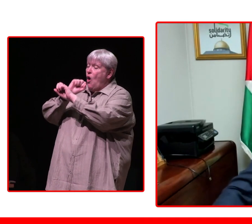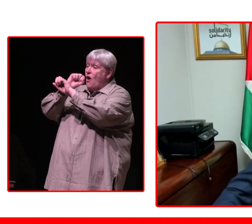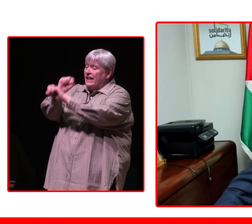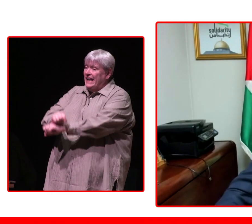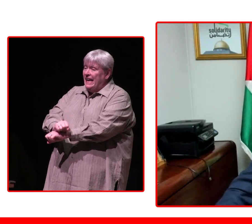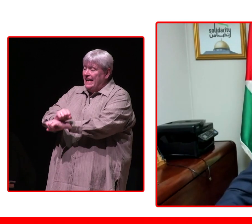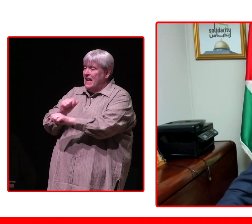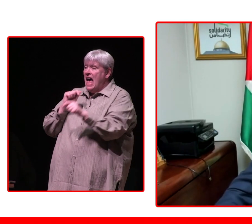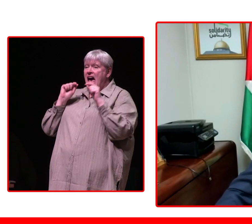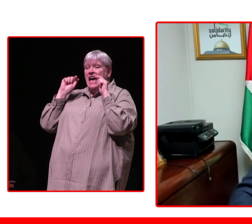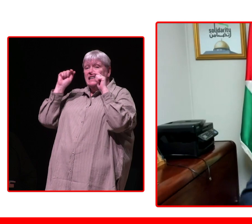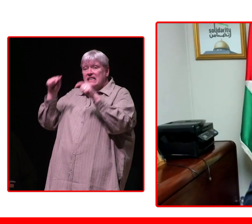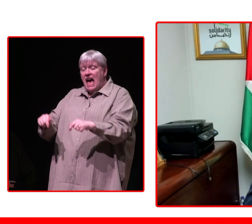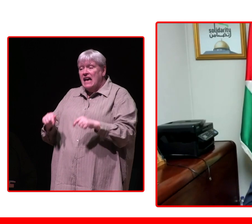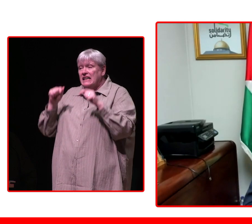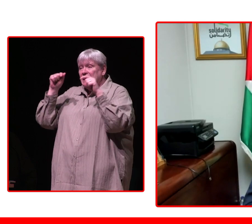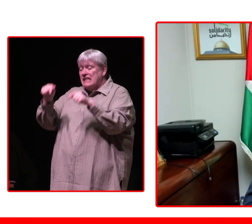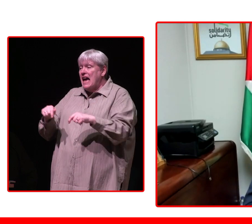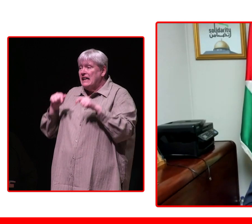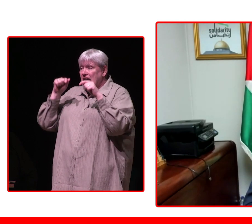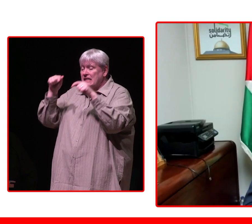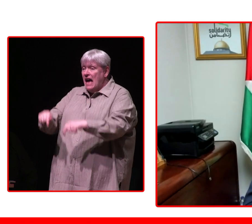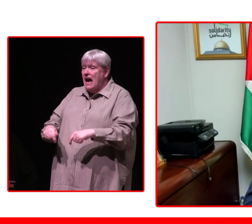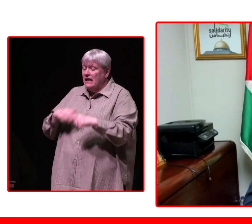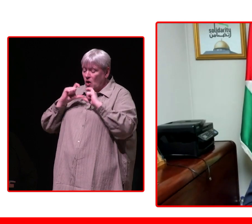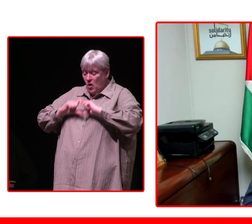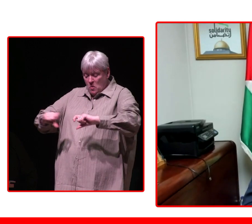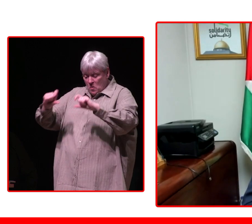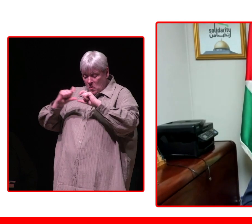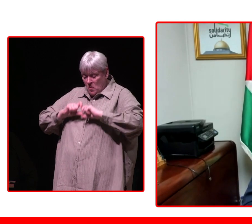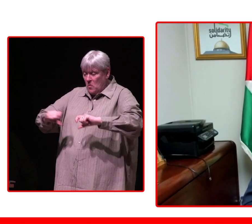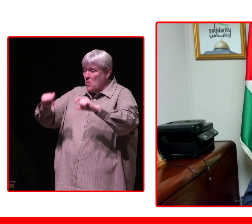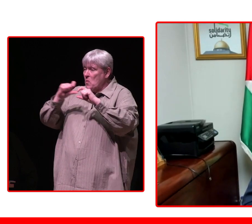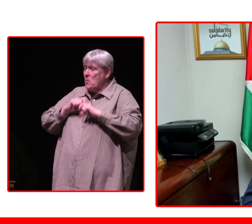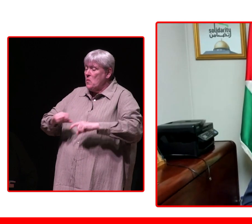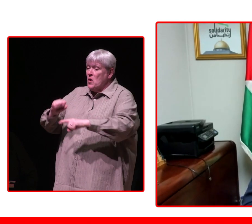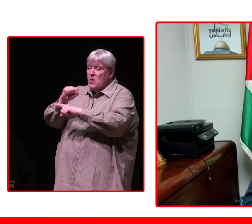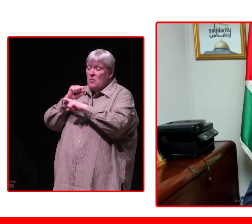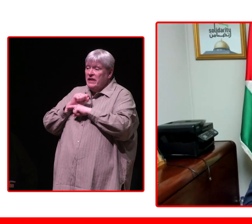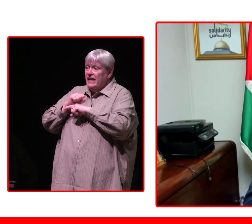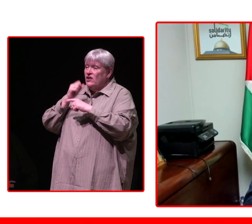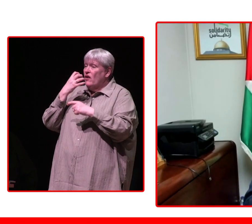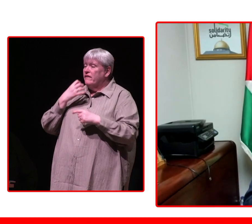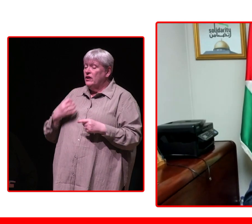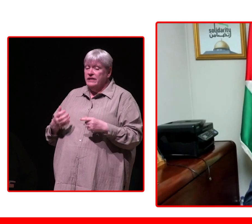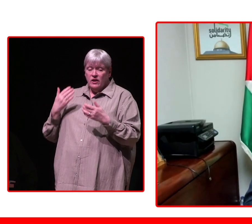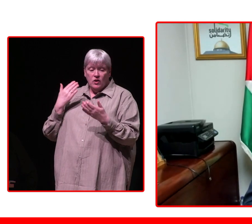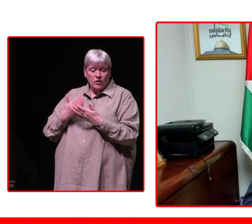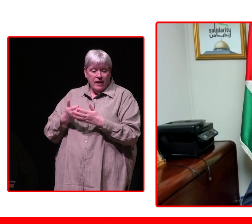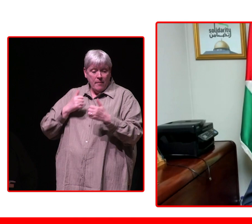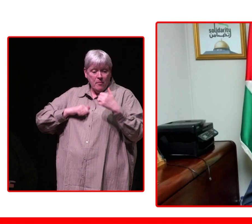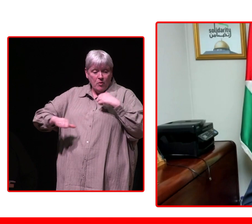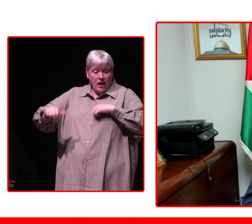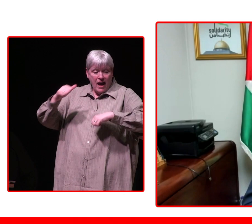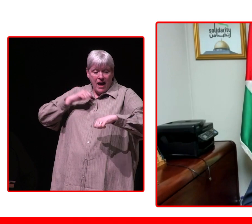by armed and unhinged settlers under the protection of the Israeli military. And I'm so proud to see Shaher Said, the president of our trade